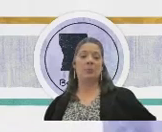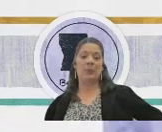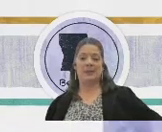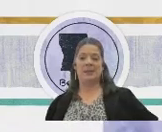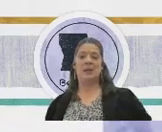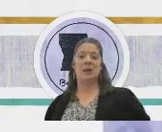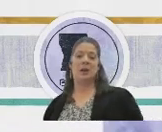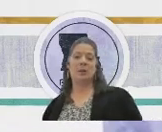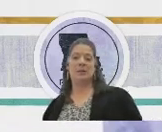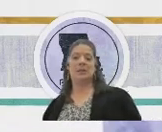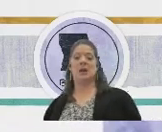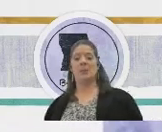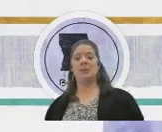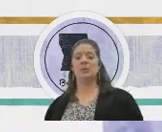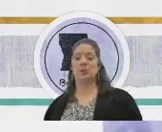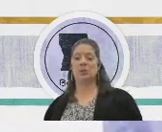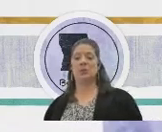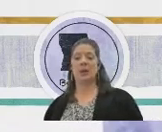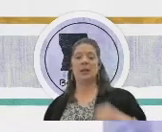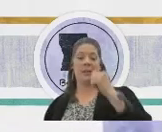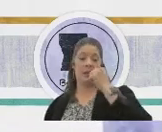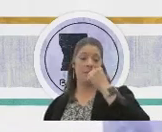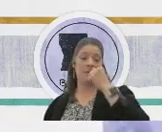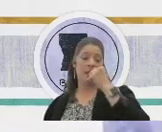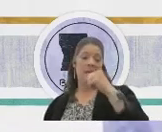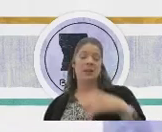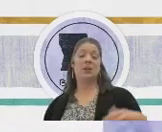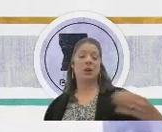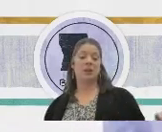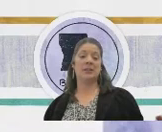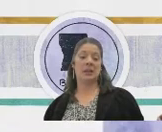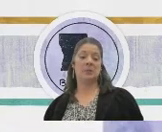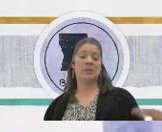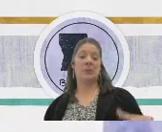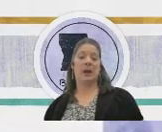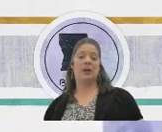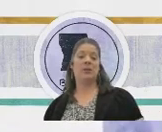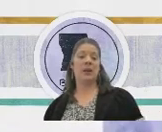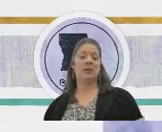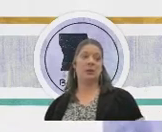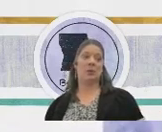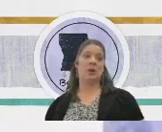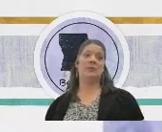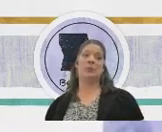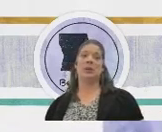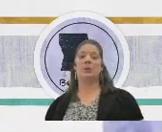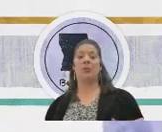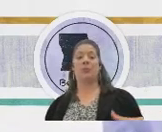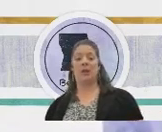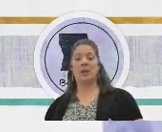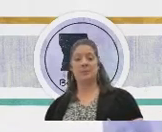At April Bessie, we did adopt those new exams. The current exams expire on 8/31